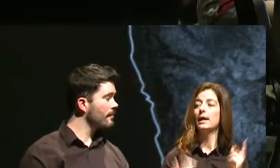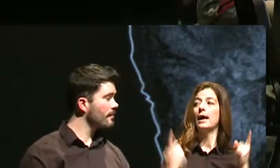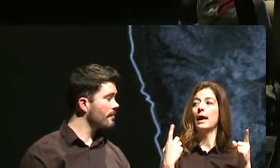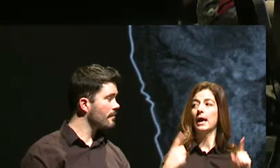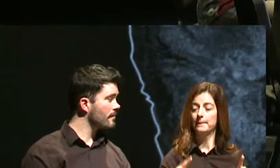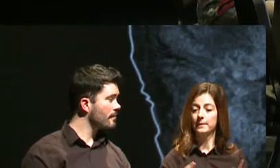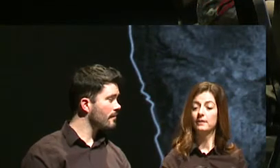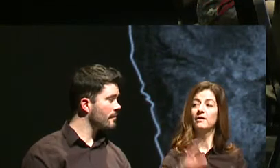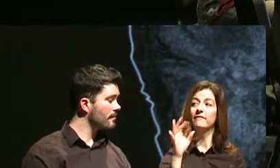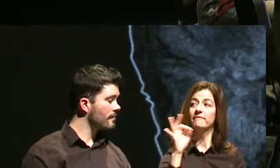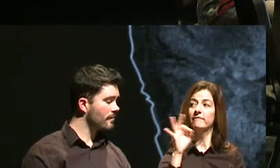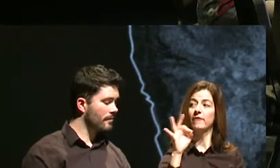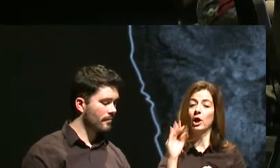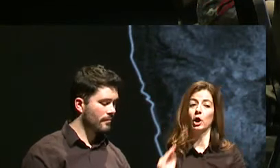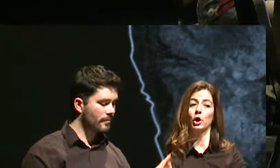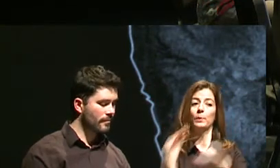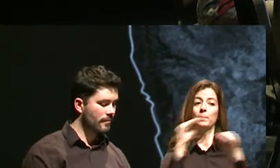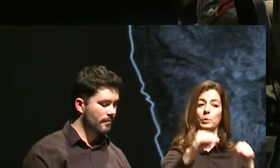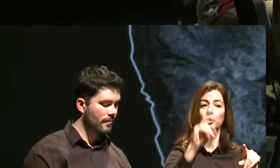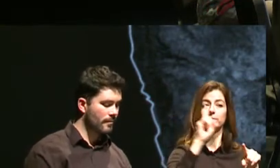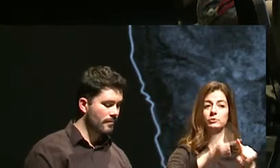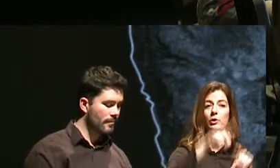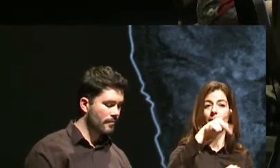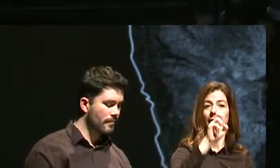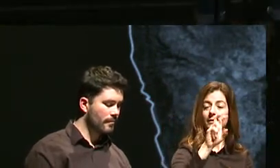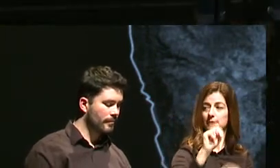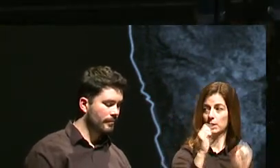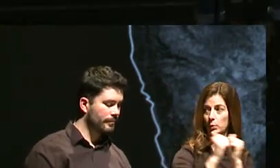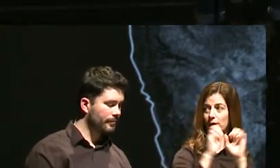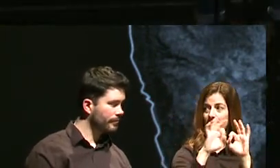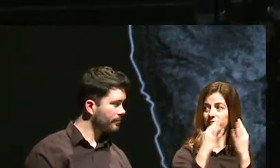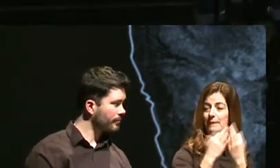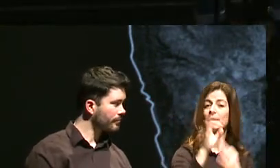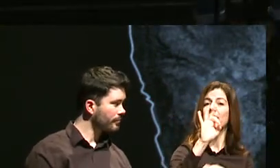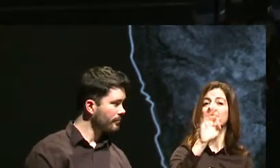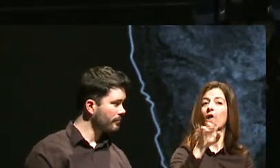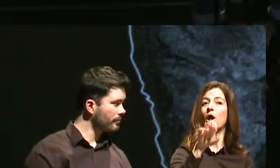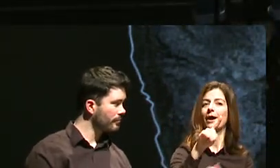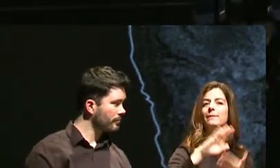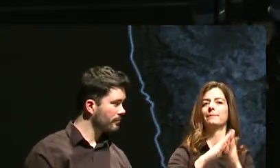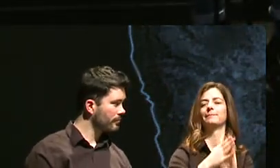Farhat migrates to Pakistan with her family. She will become my mother.